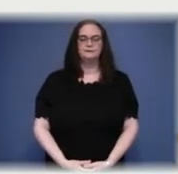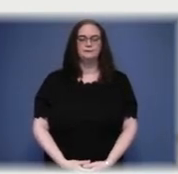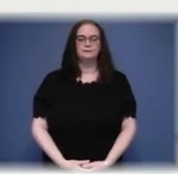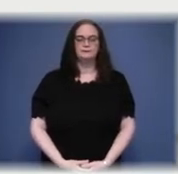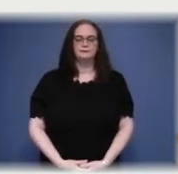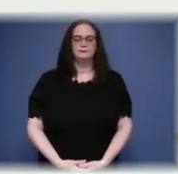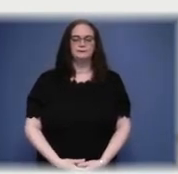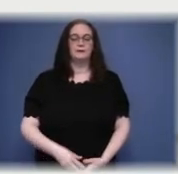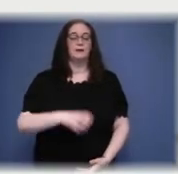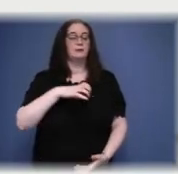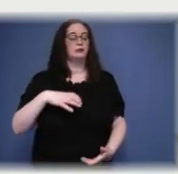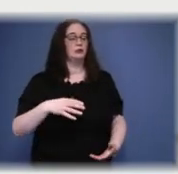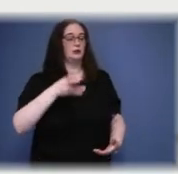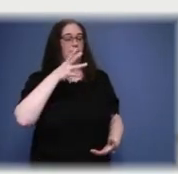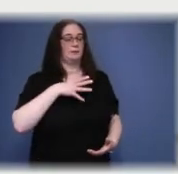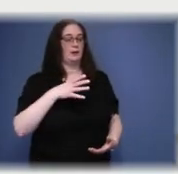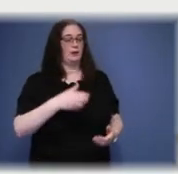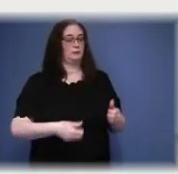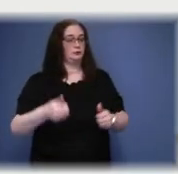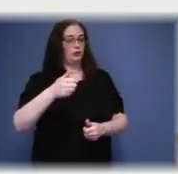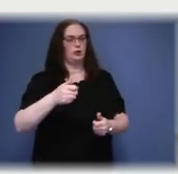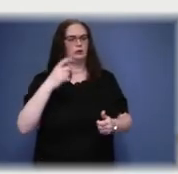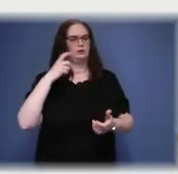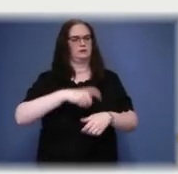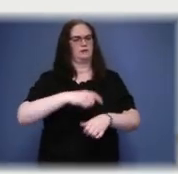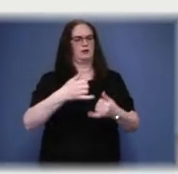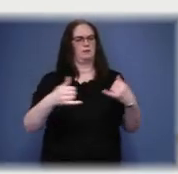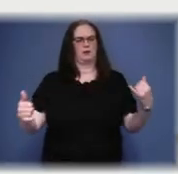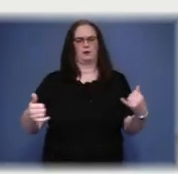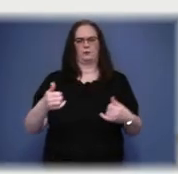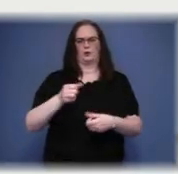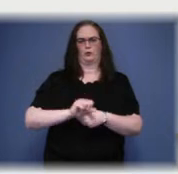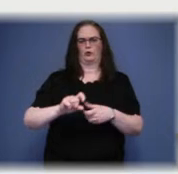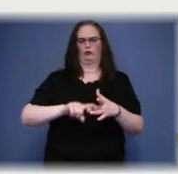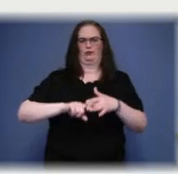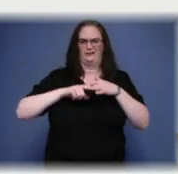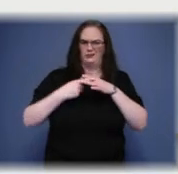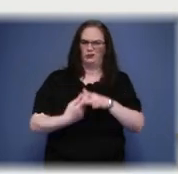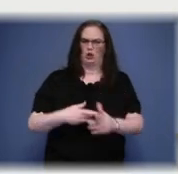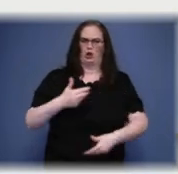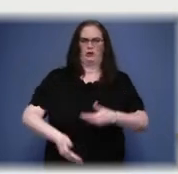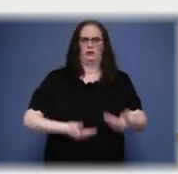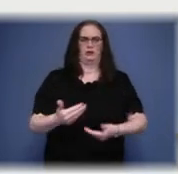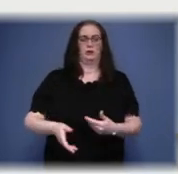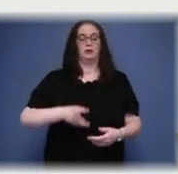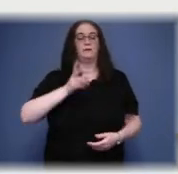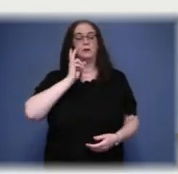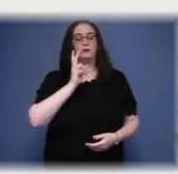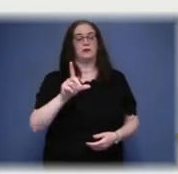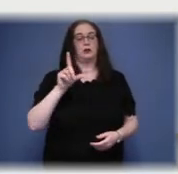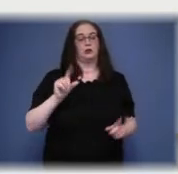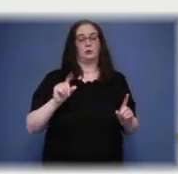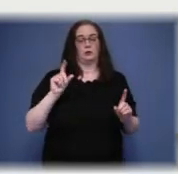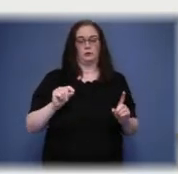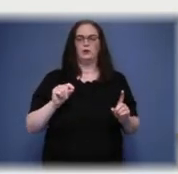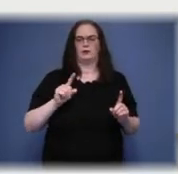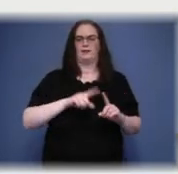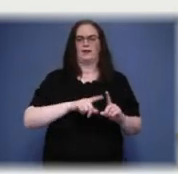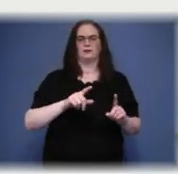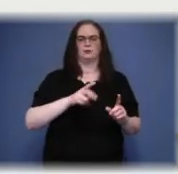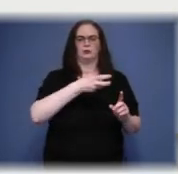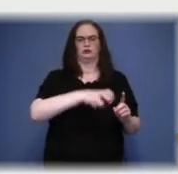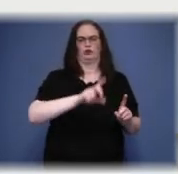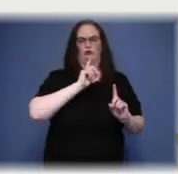Commissioners and Madam Chair, I want to bring your attention to a timeline for when this work really began in earnest. If you look at 2020, that's when the